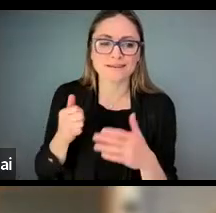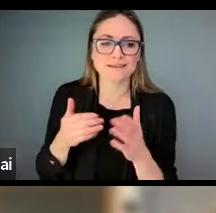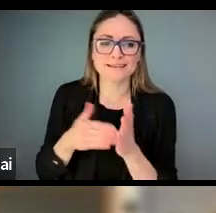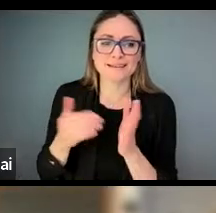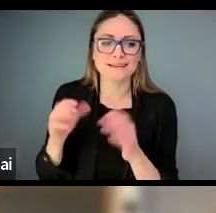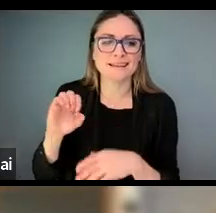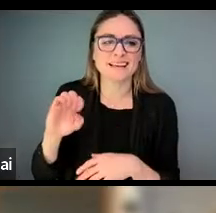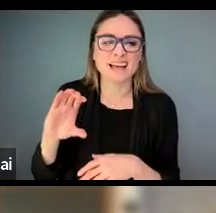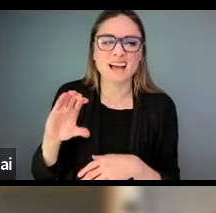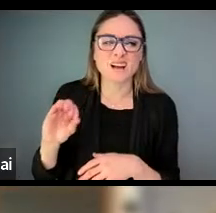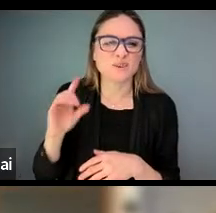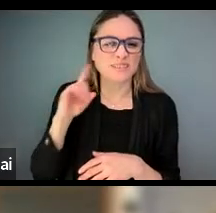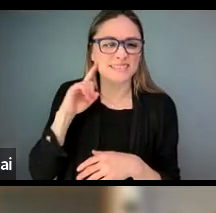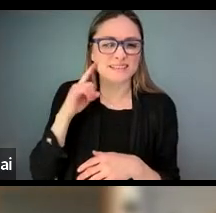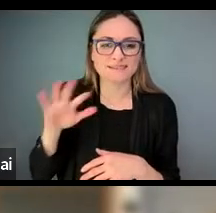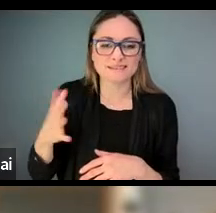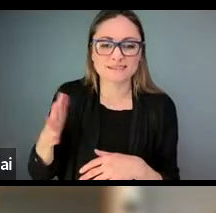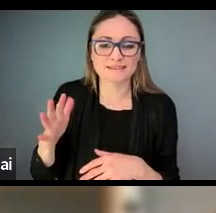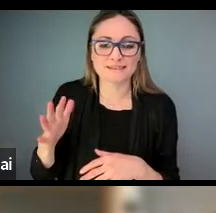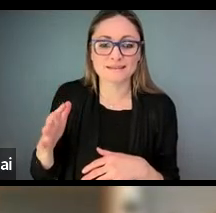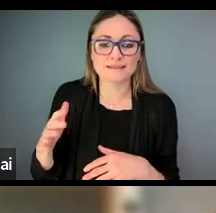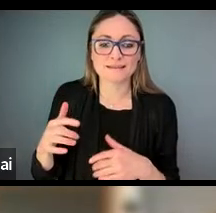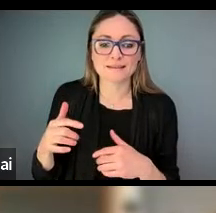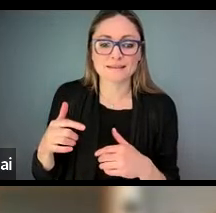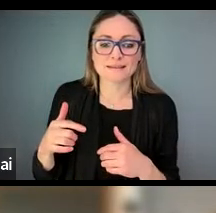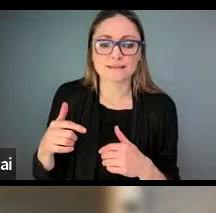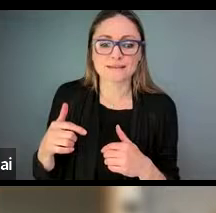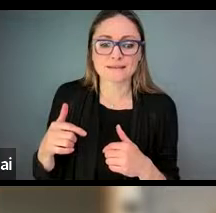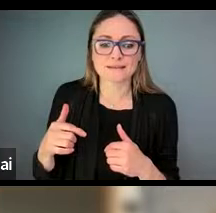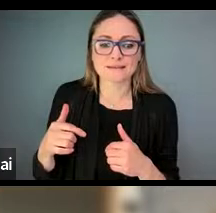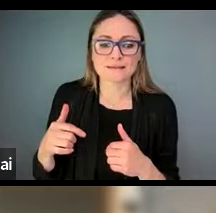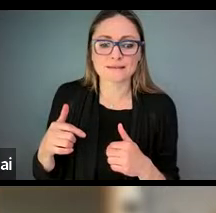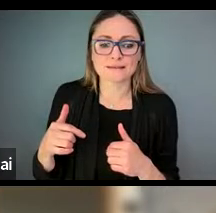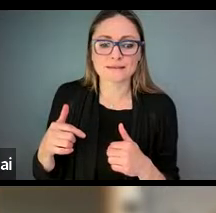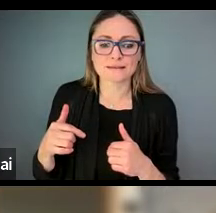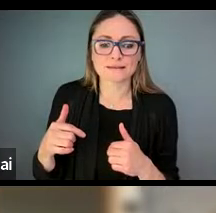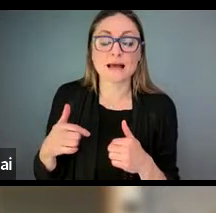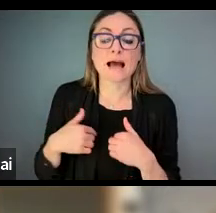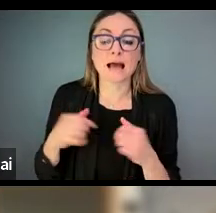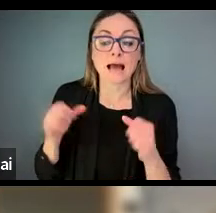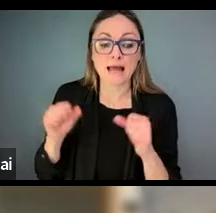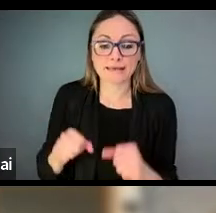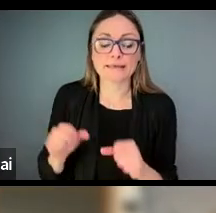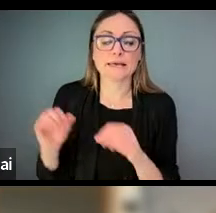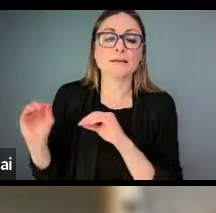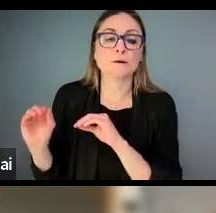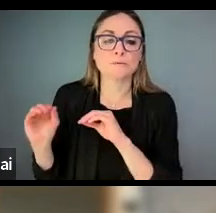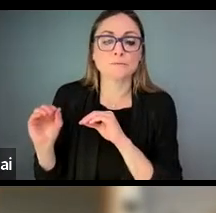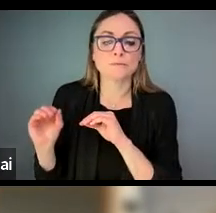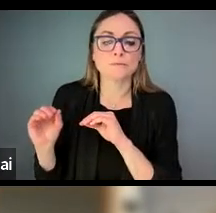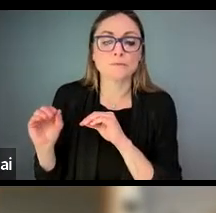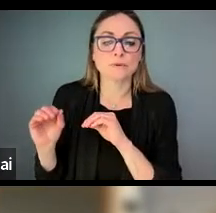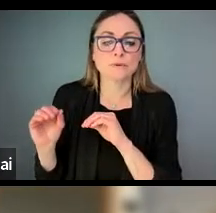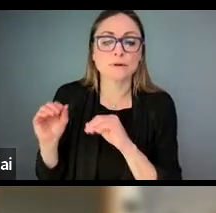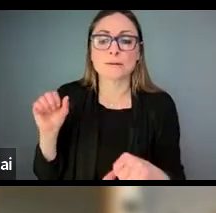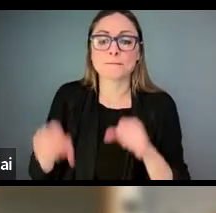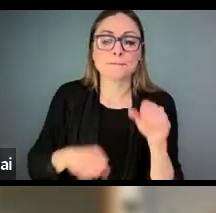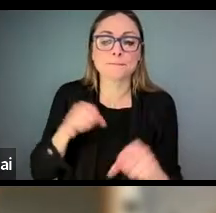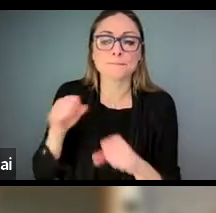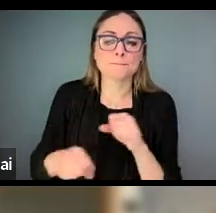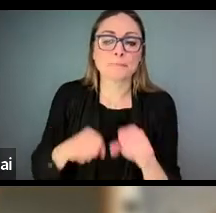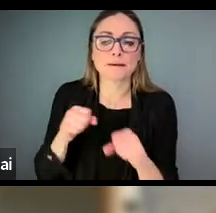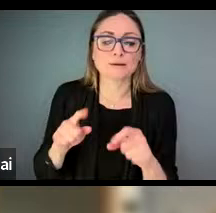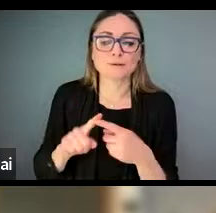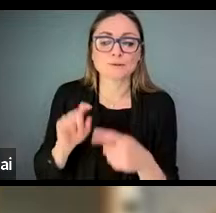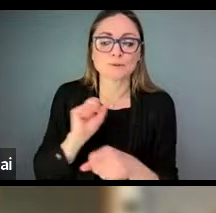out. I'm actually moving closer in so I can walk and bike to work. So that's my big 45-day goal. So wish me luck